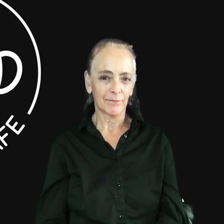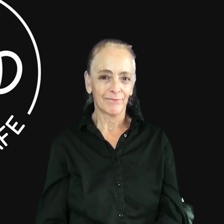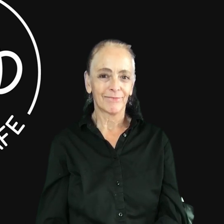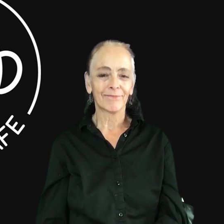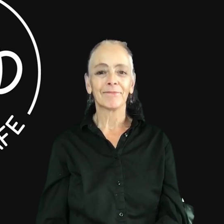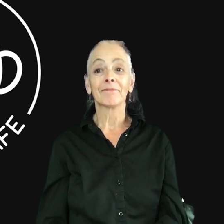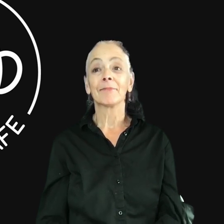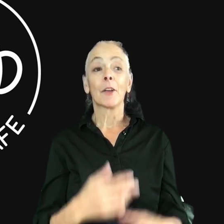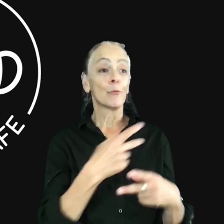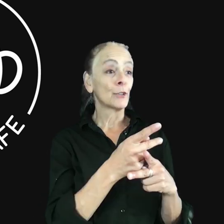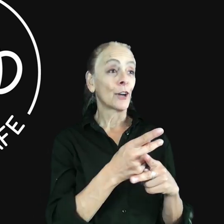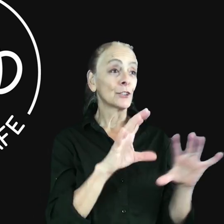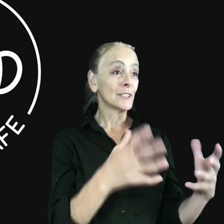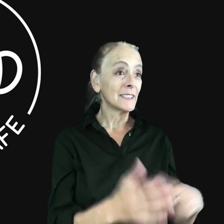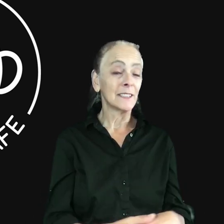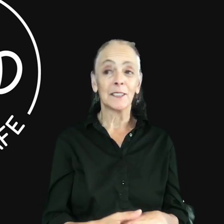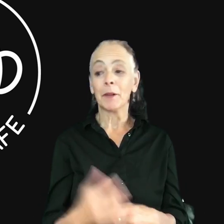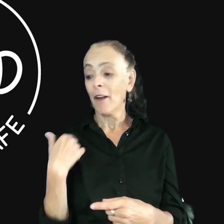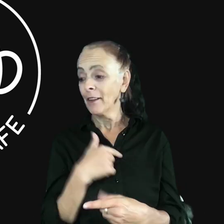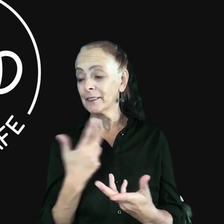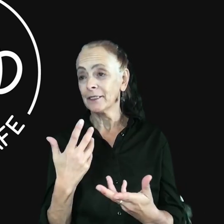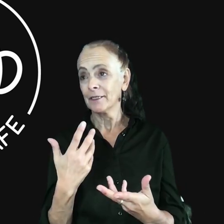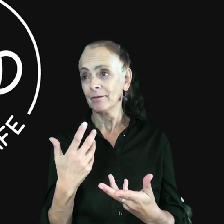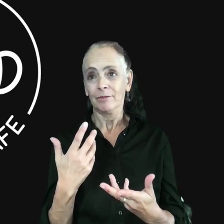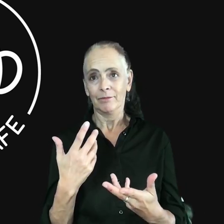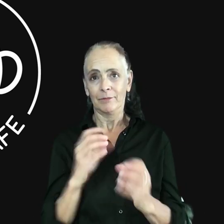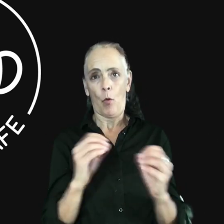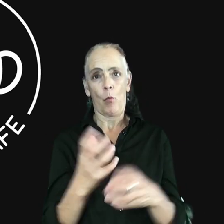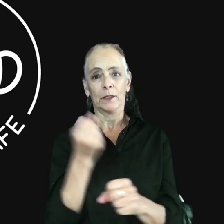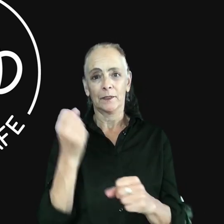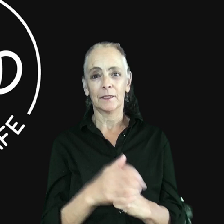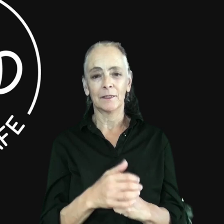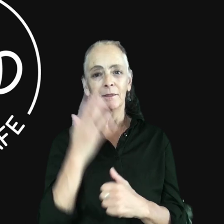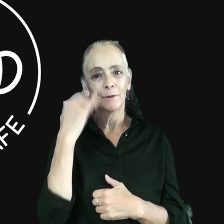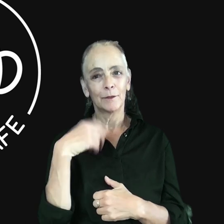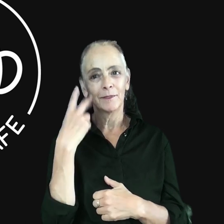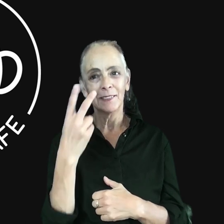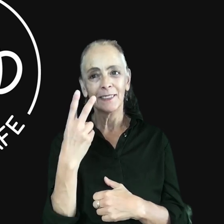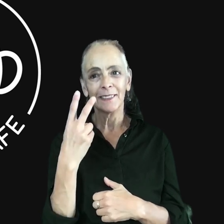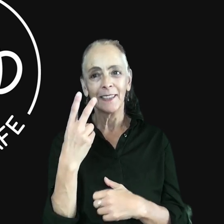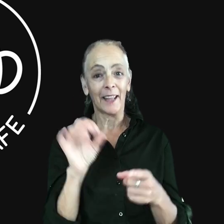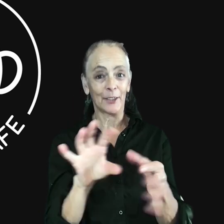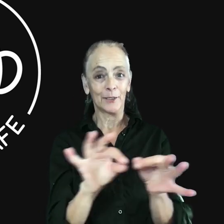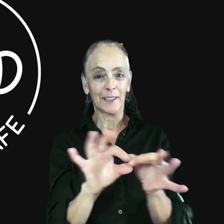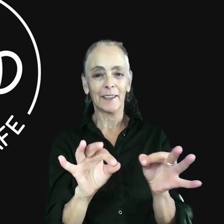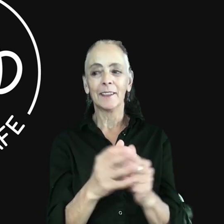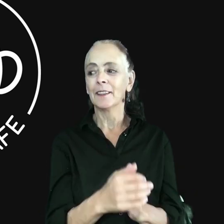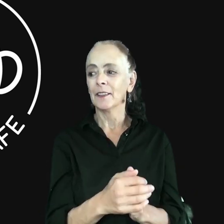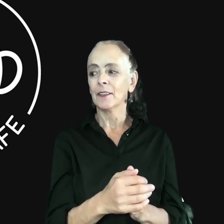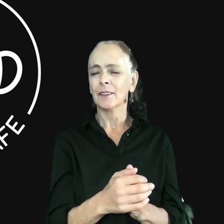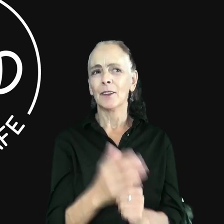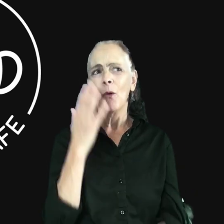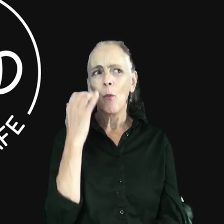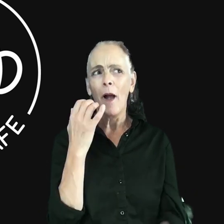neither the production and neither us because um uh i can't perfect is here you know as you are telling hey why did why didn't they